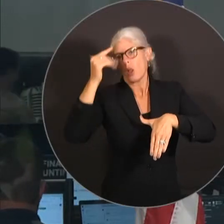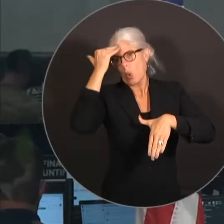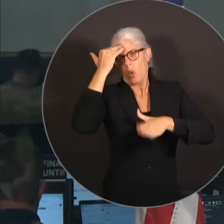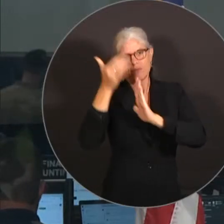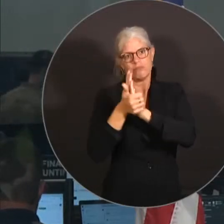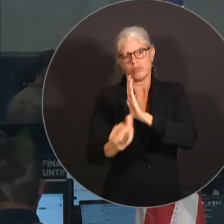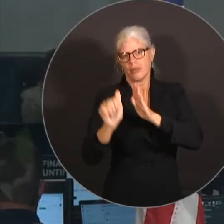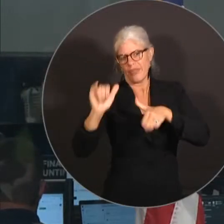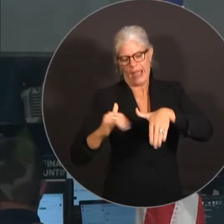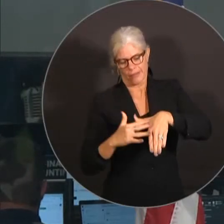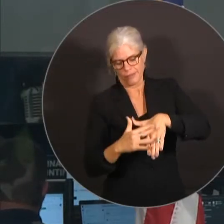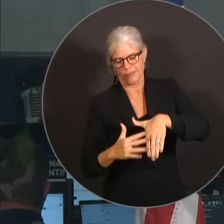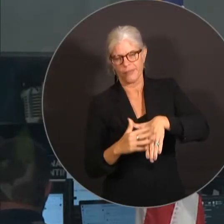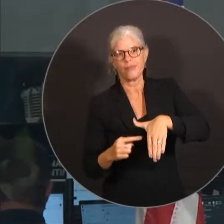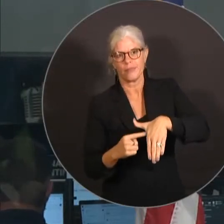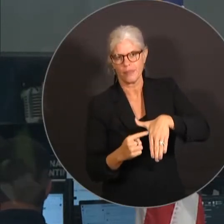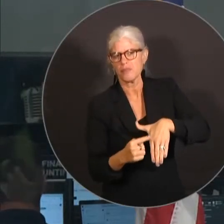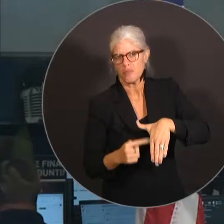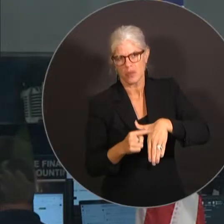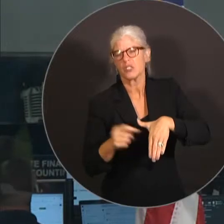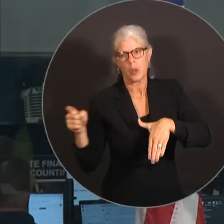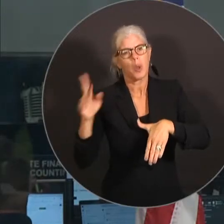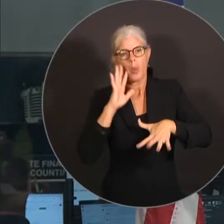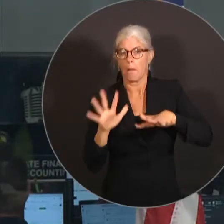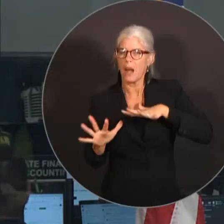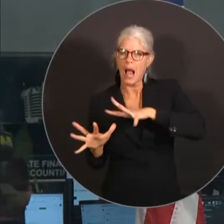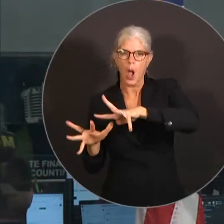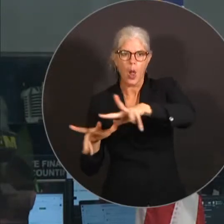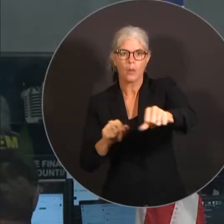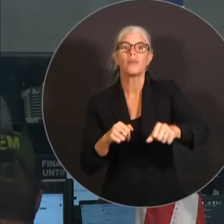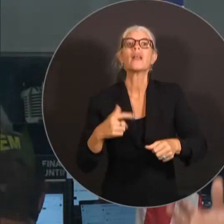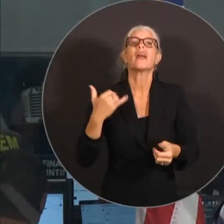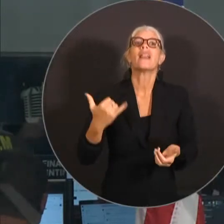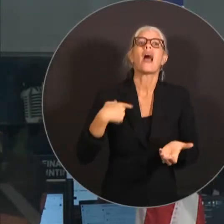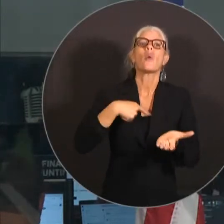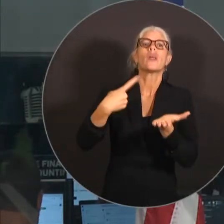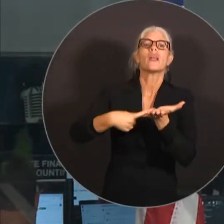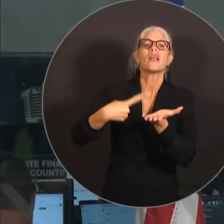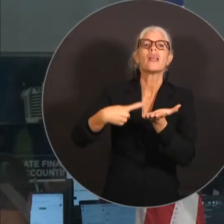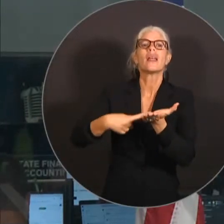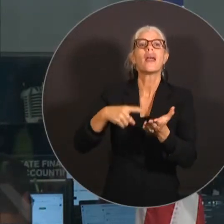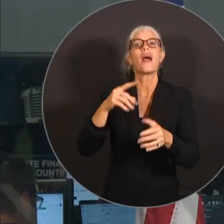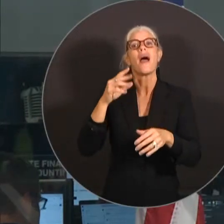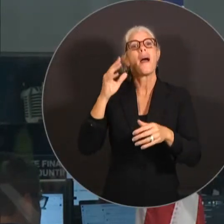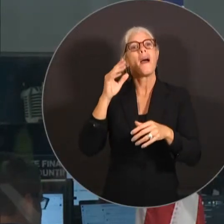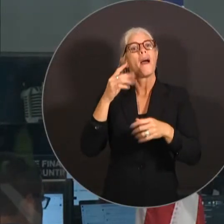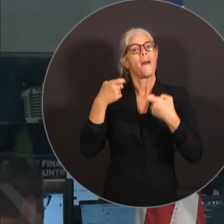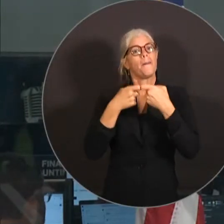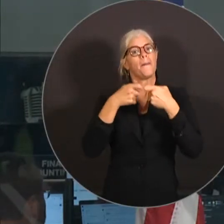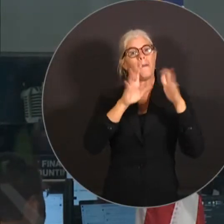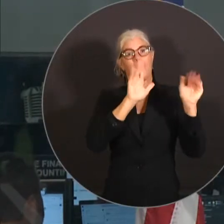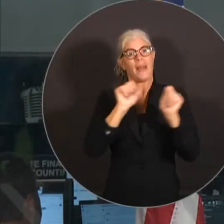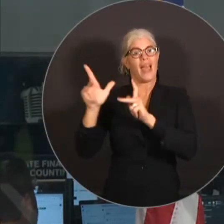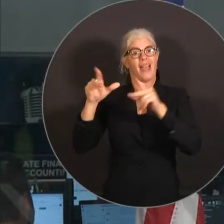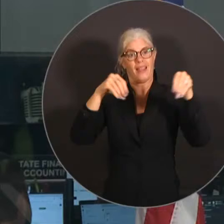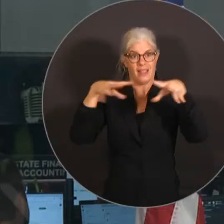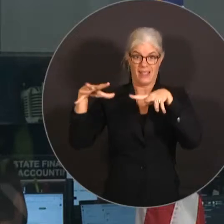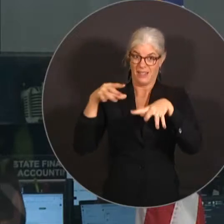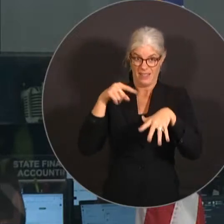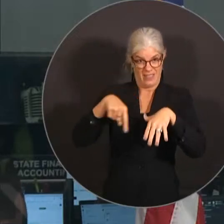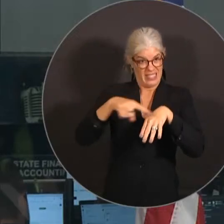the storms very well. And so a lot of times when you're talking about power restoration, if you have the people there and you go quick, you can